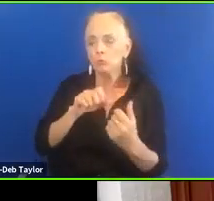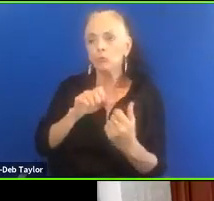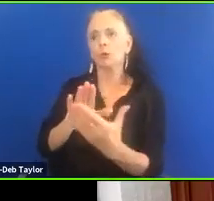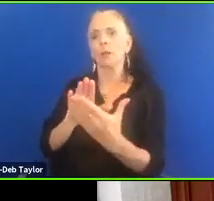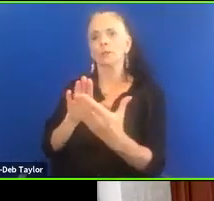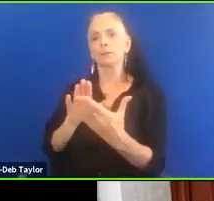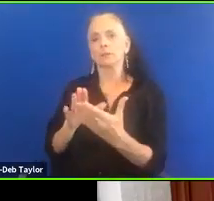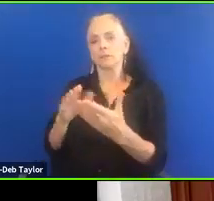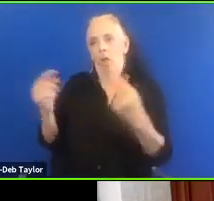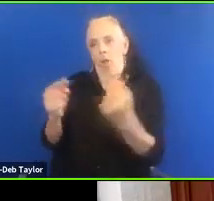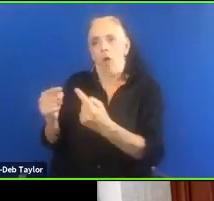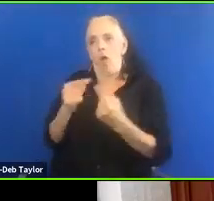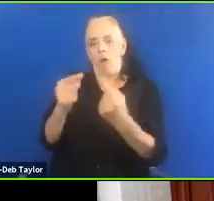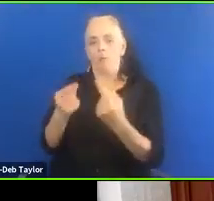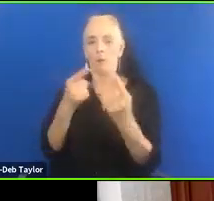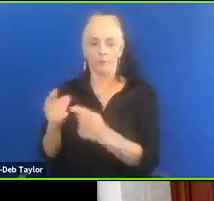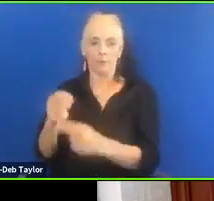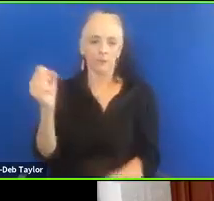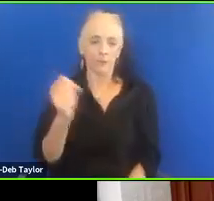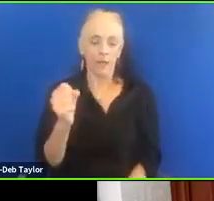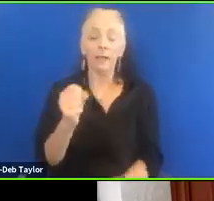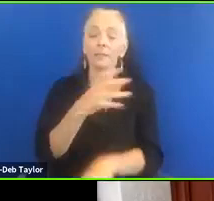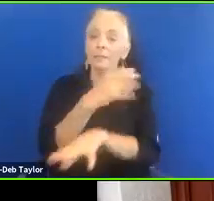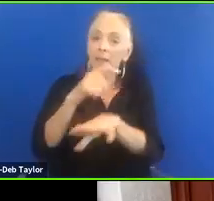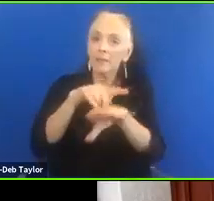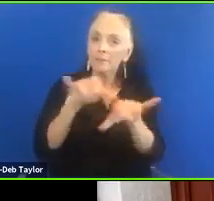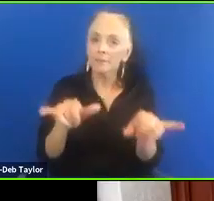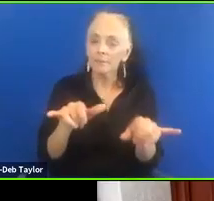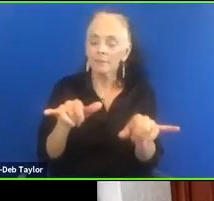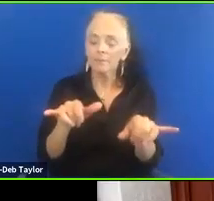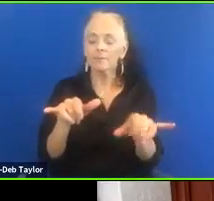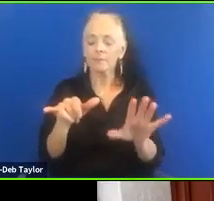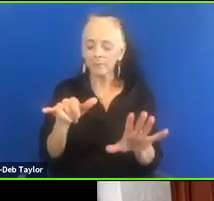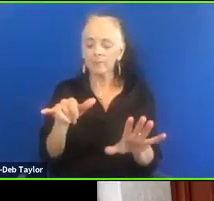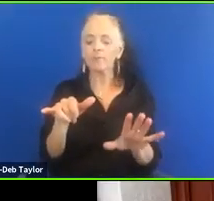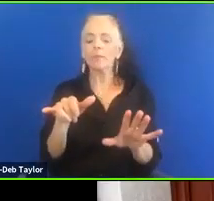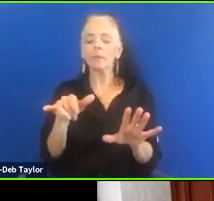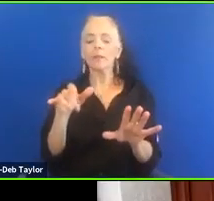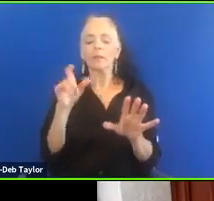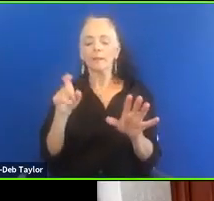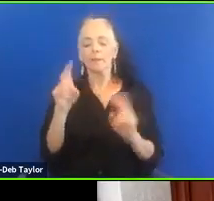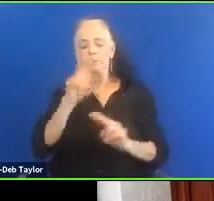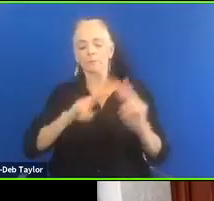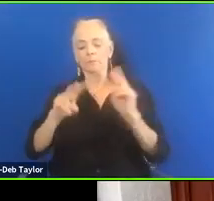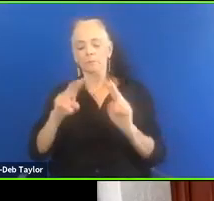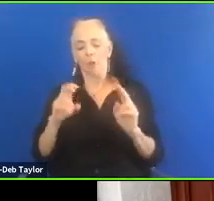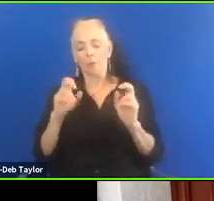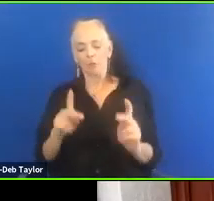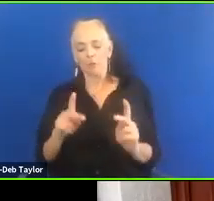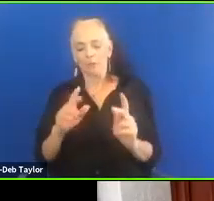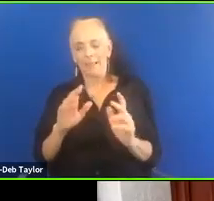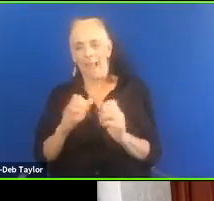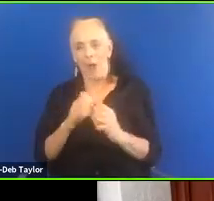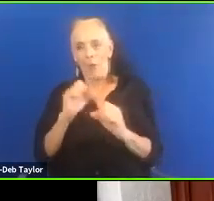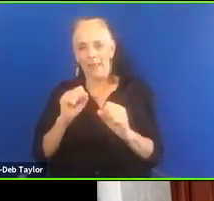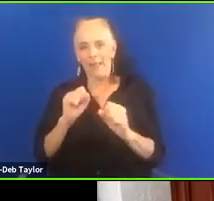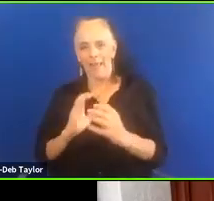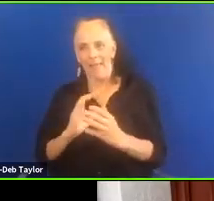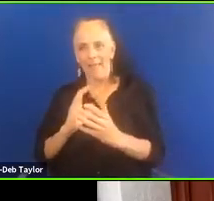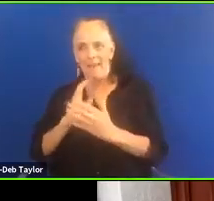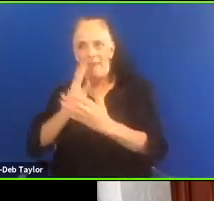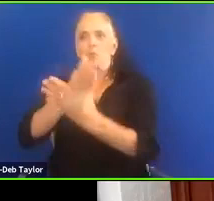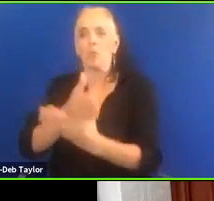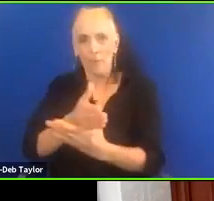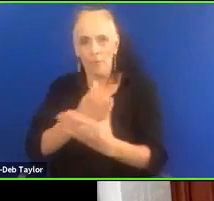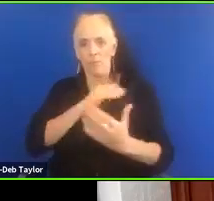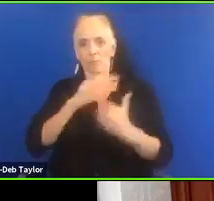we also need to take advantage of in this moment is the opportunity to intervene in how those processes come